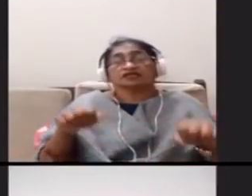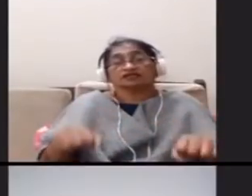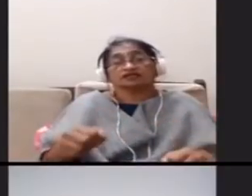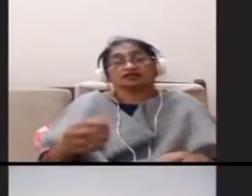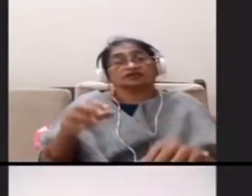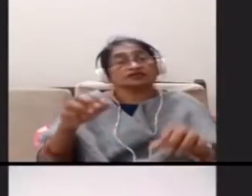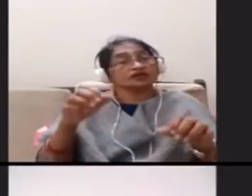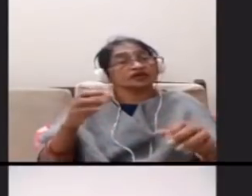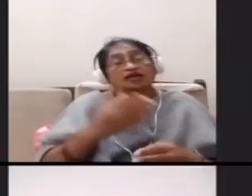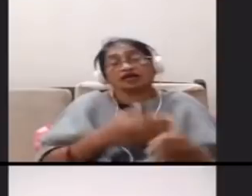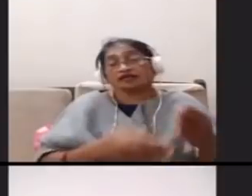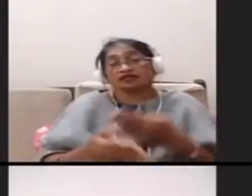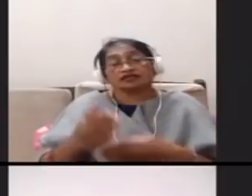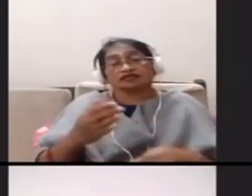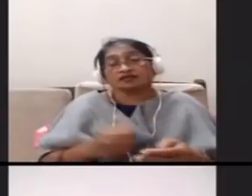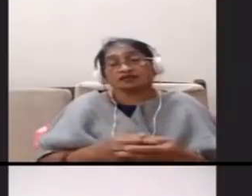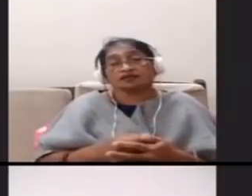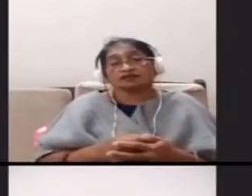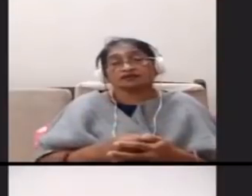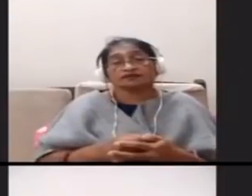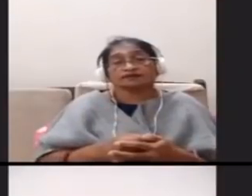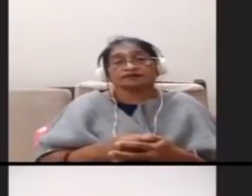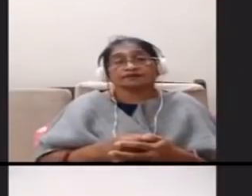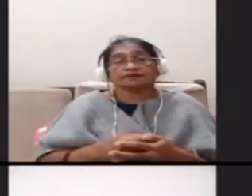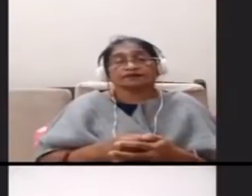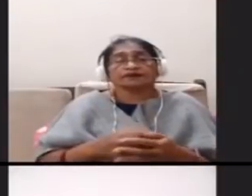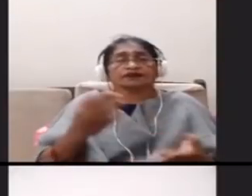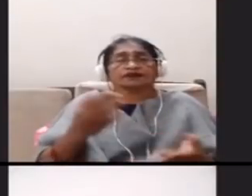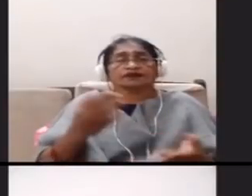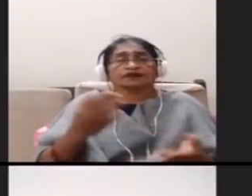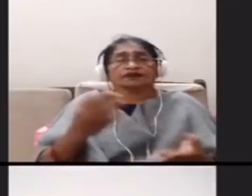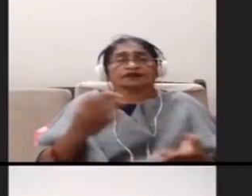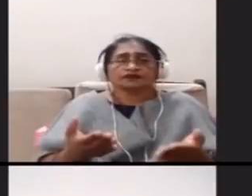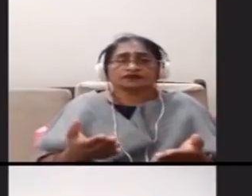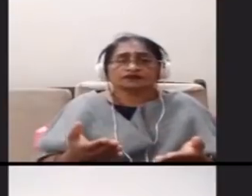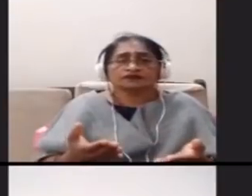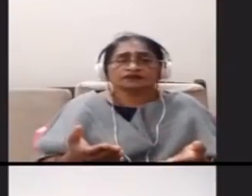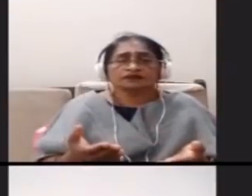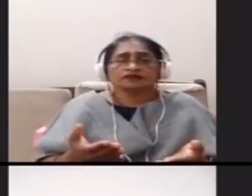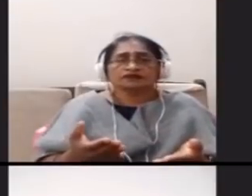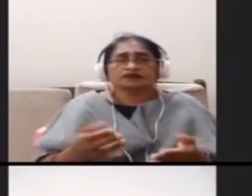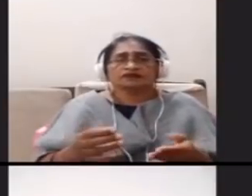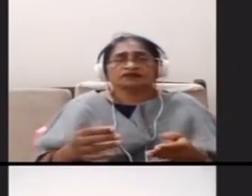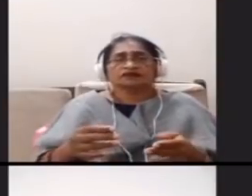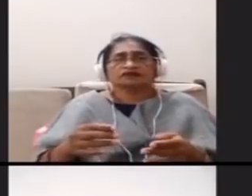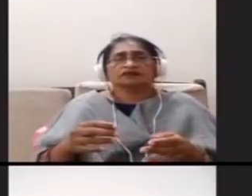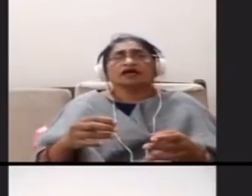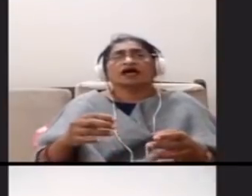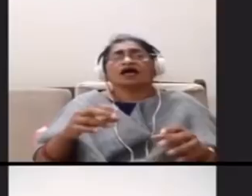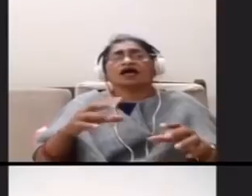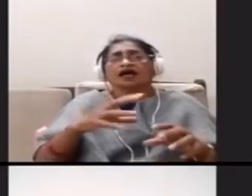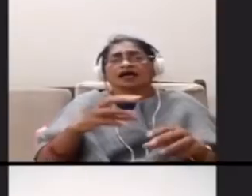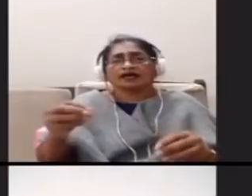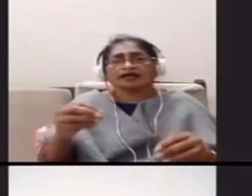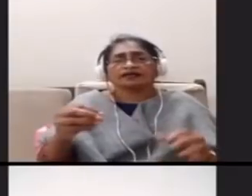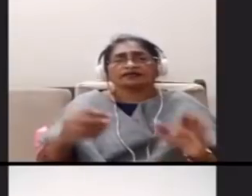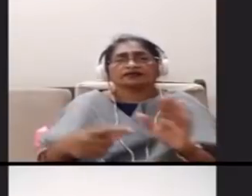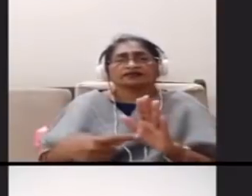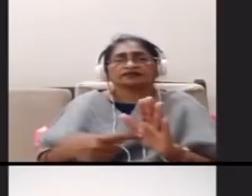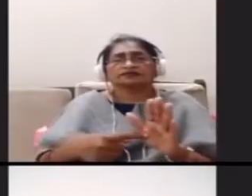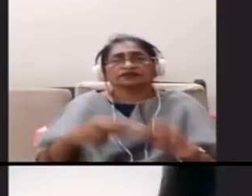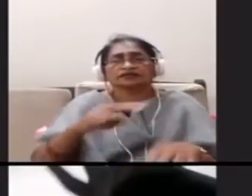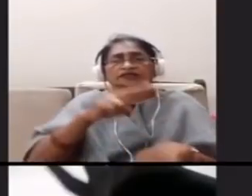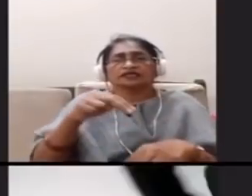also various barriers, majorly environmental and attitudinal, and particularly environmental, in terms of the natural or the